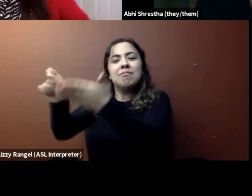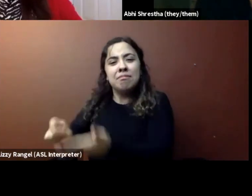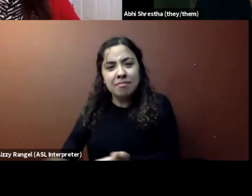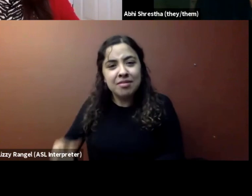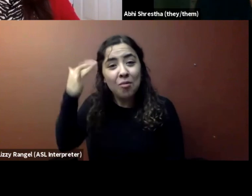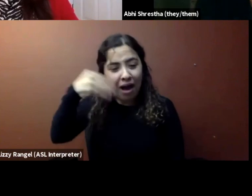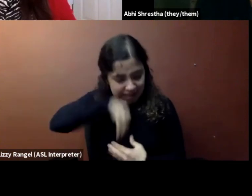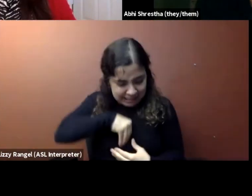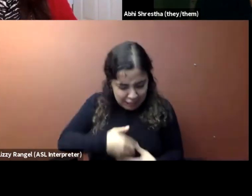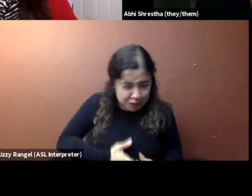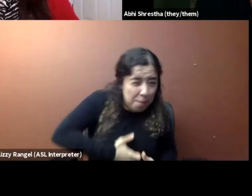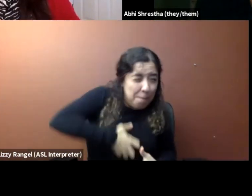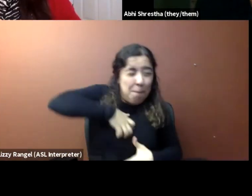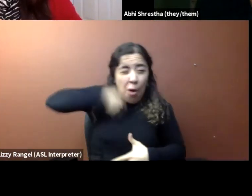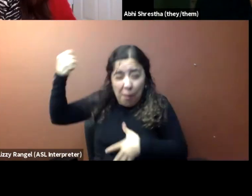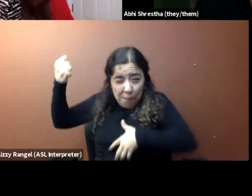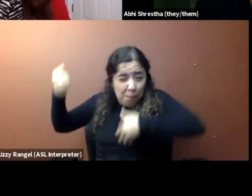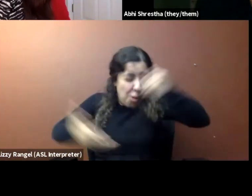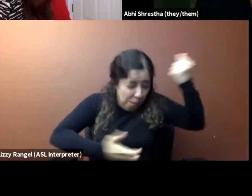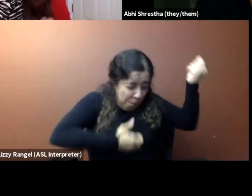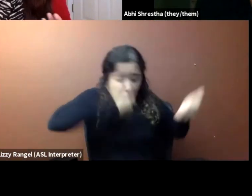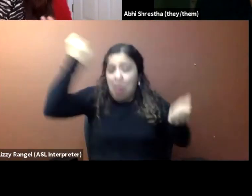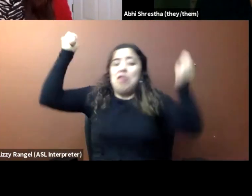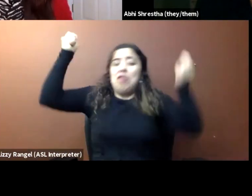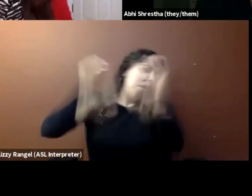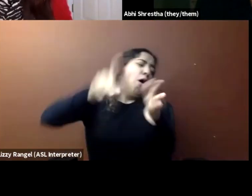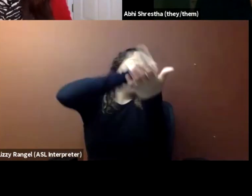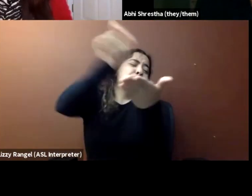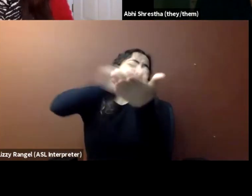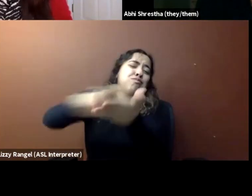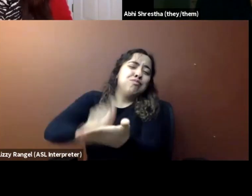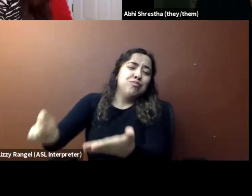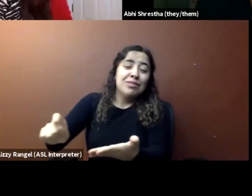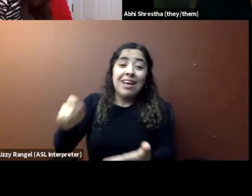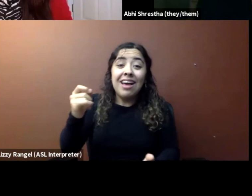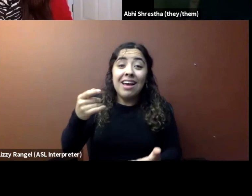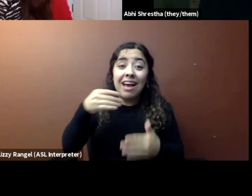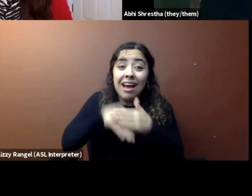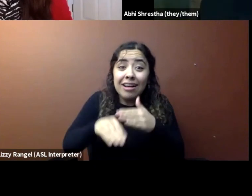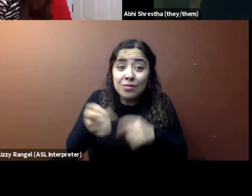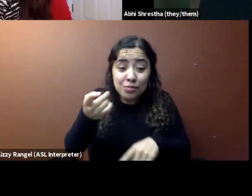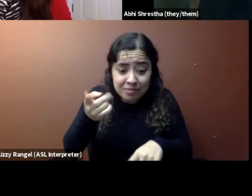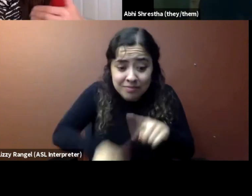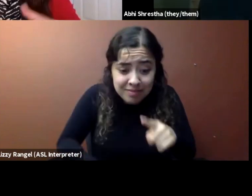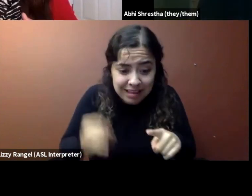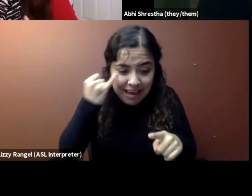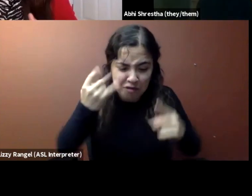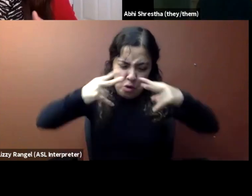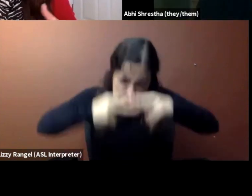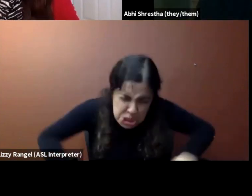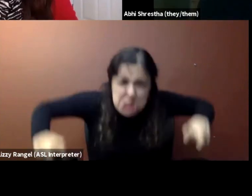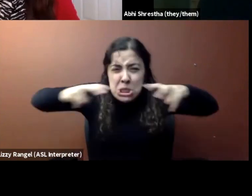of ourselves that we carry that we don't have access to unless we really look, unless we go